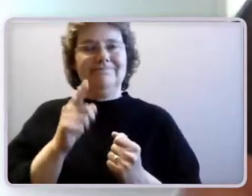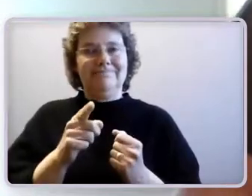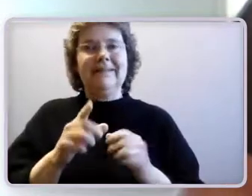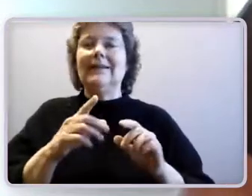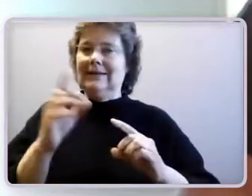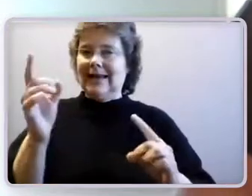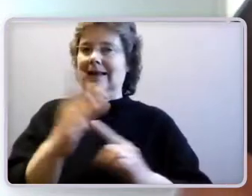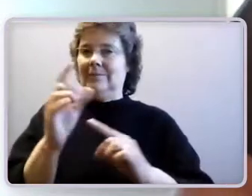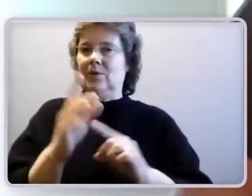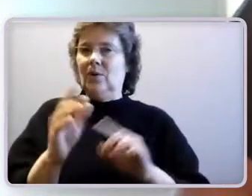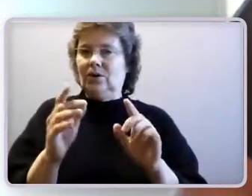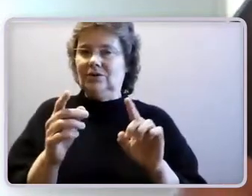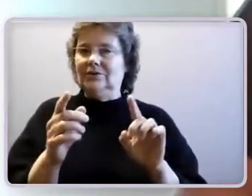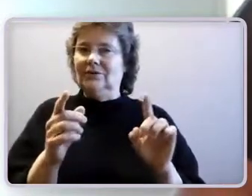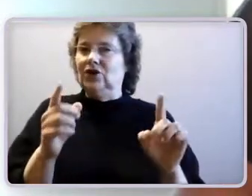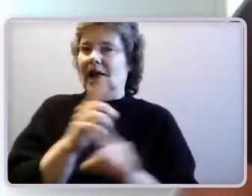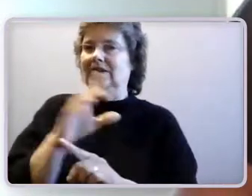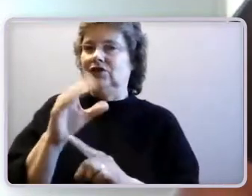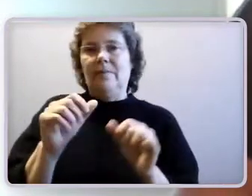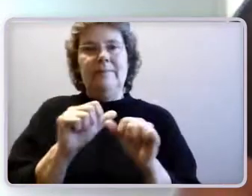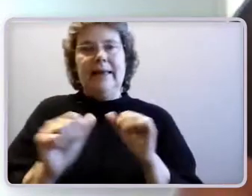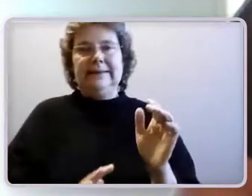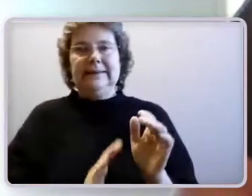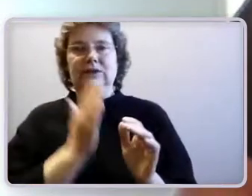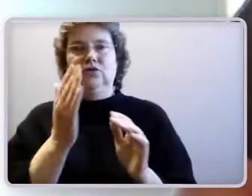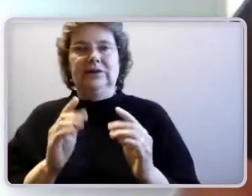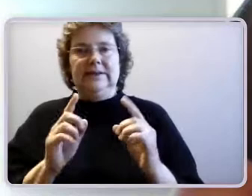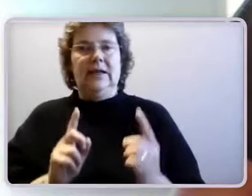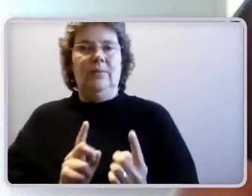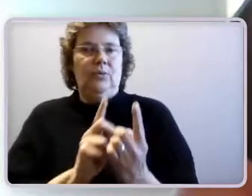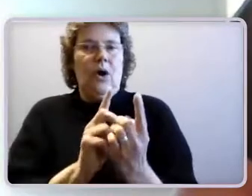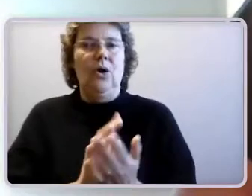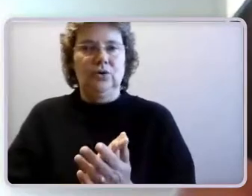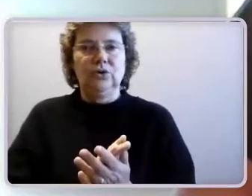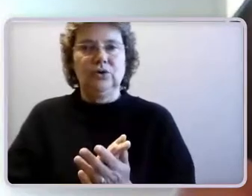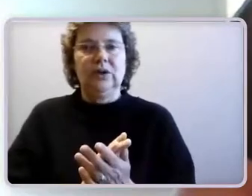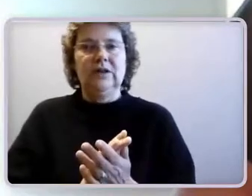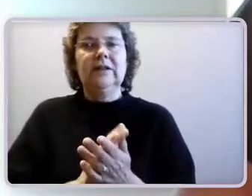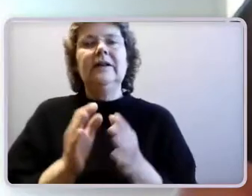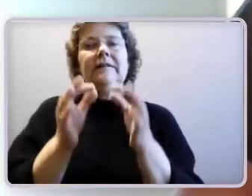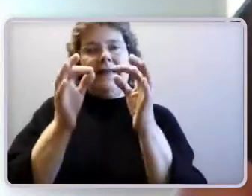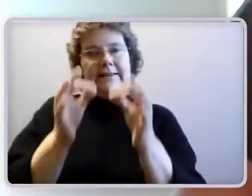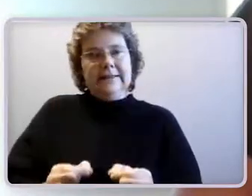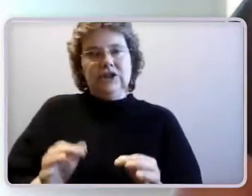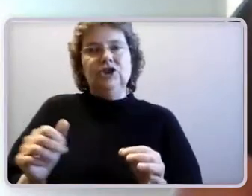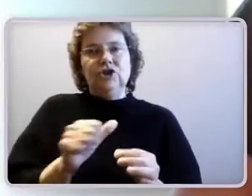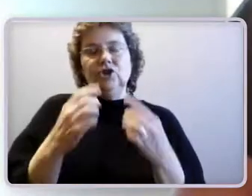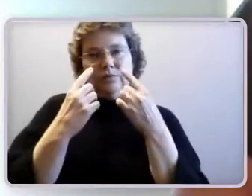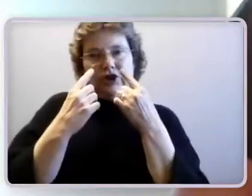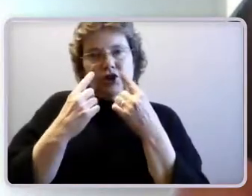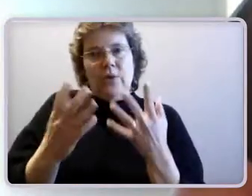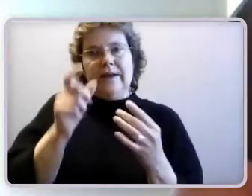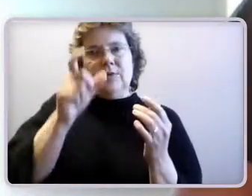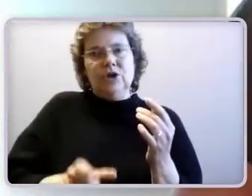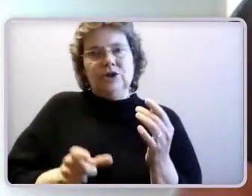interest approach to one where it is acknowledged that decisions should reflect a person's will and preferences, unless